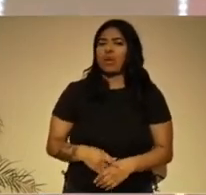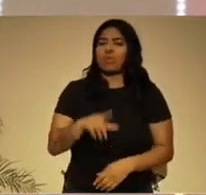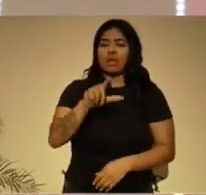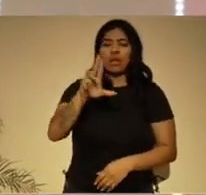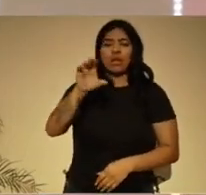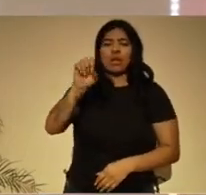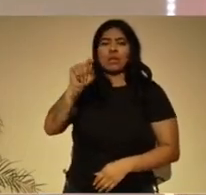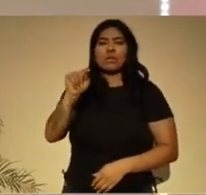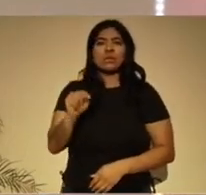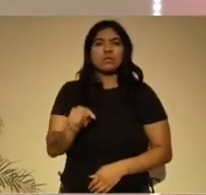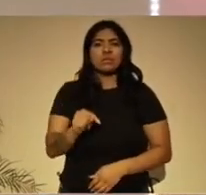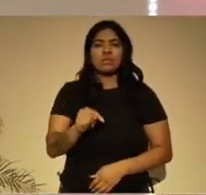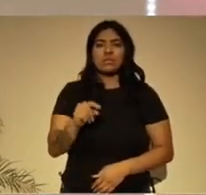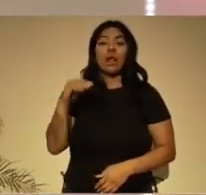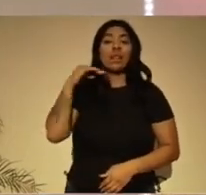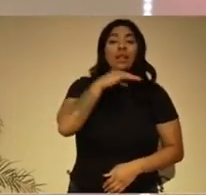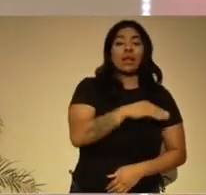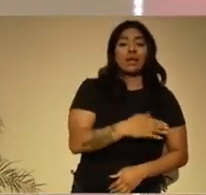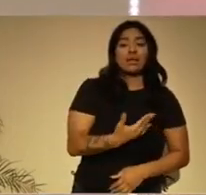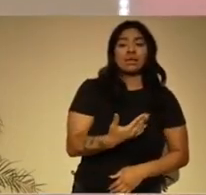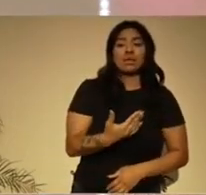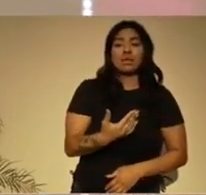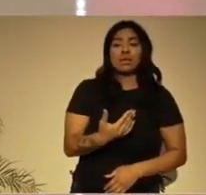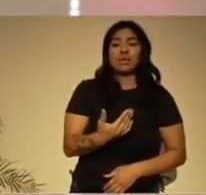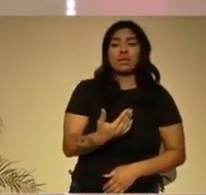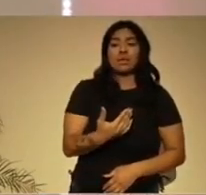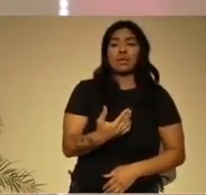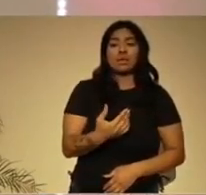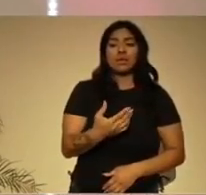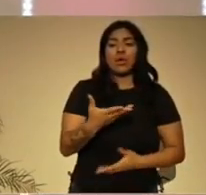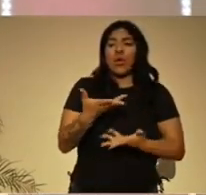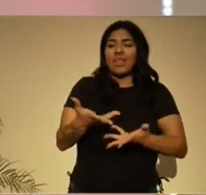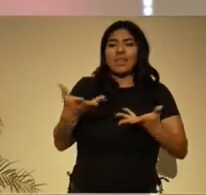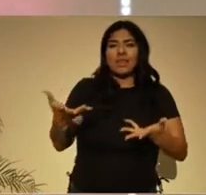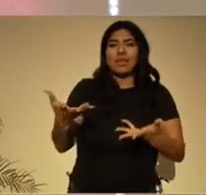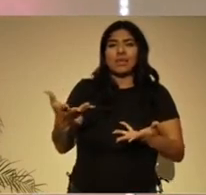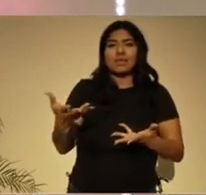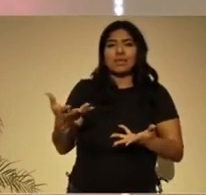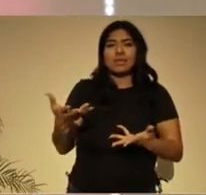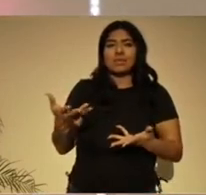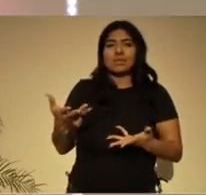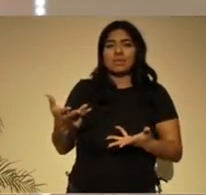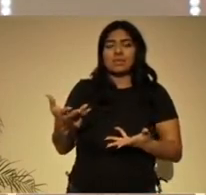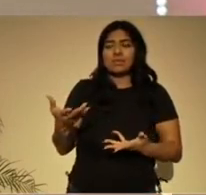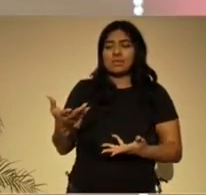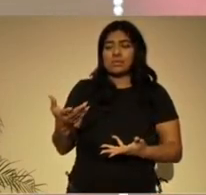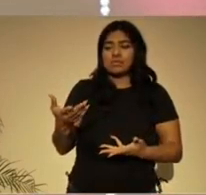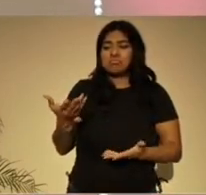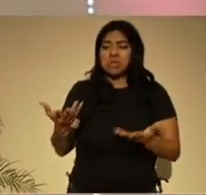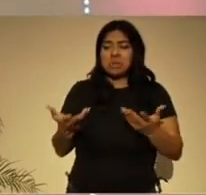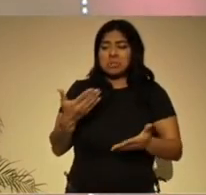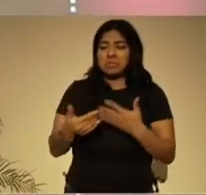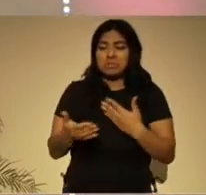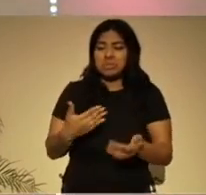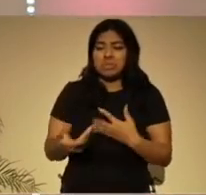lust, whether they be lies, whether they be a substance, whether they be